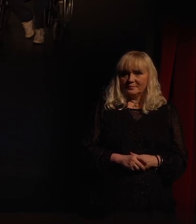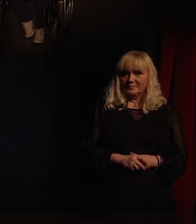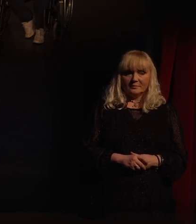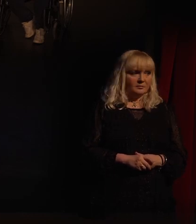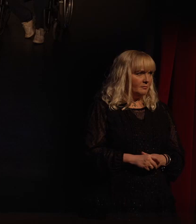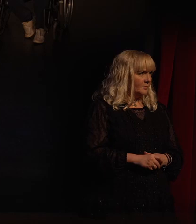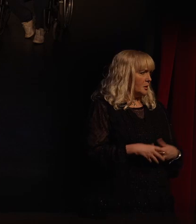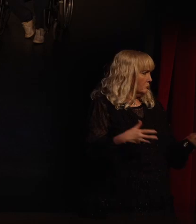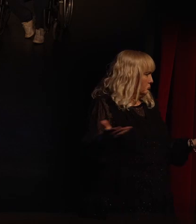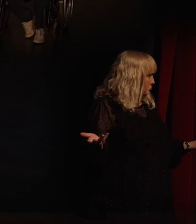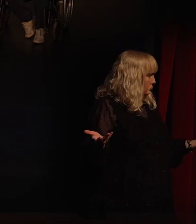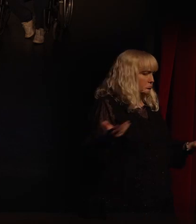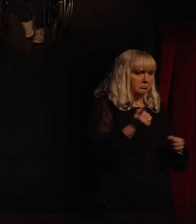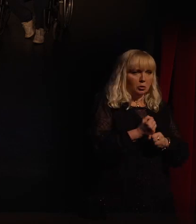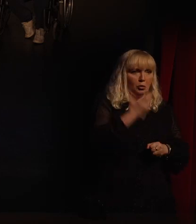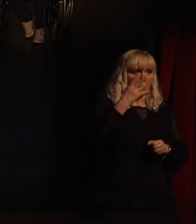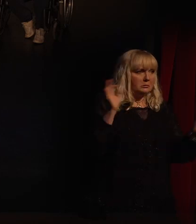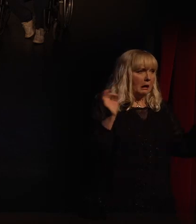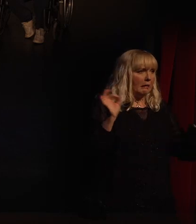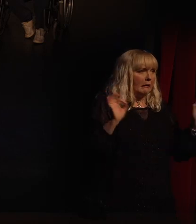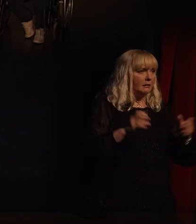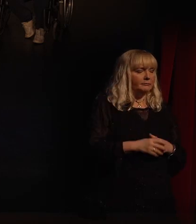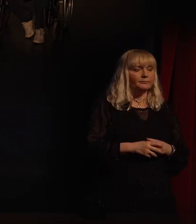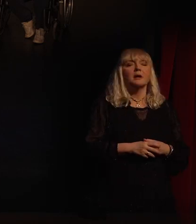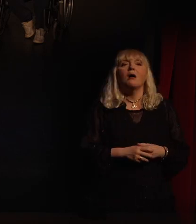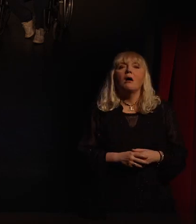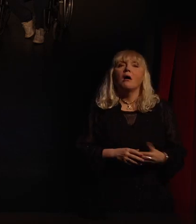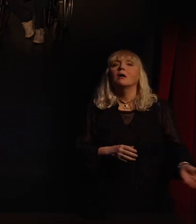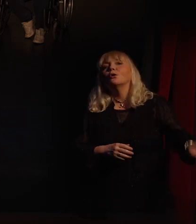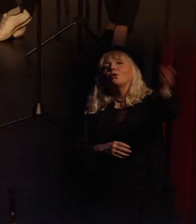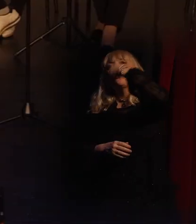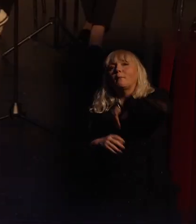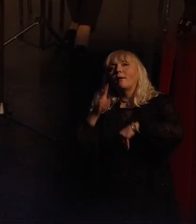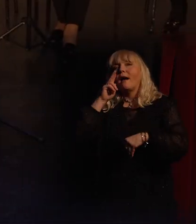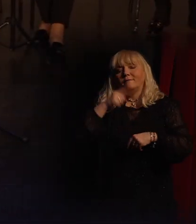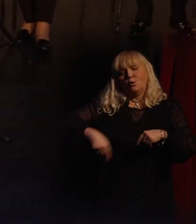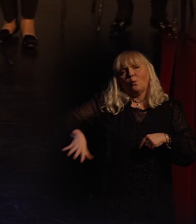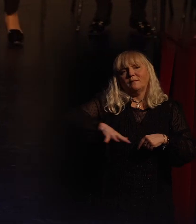Sign here. No sign. Let's go and look for it over here.